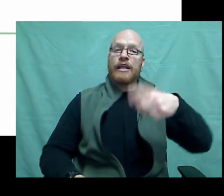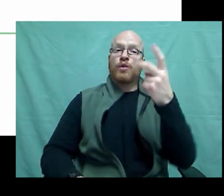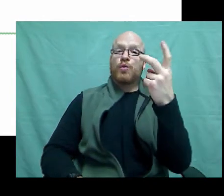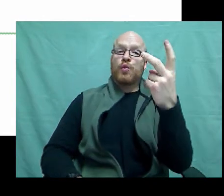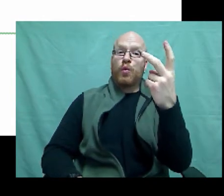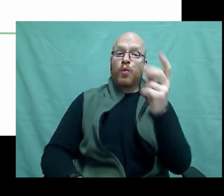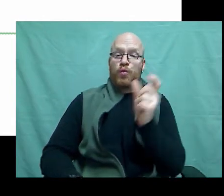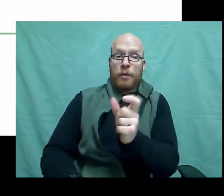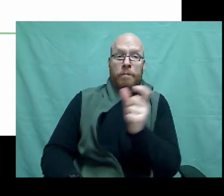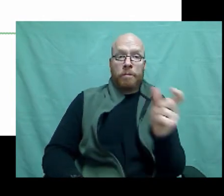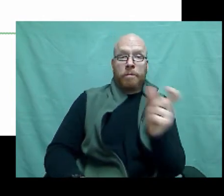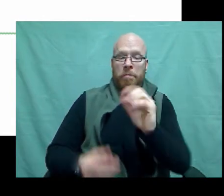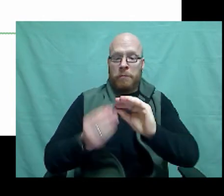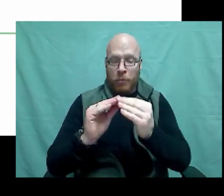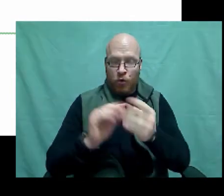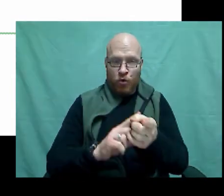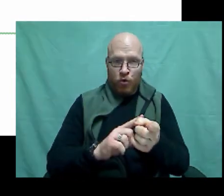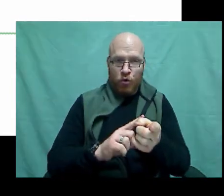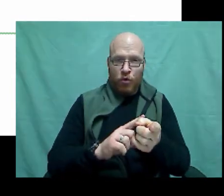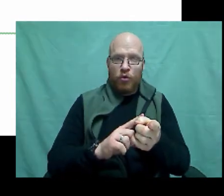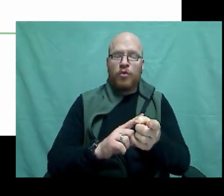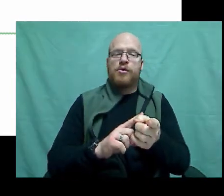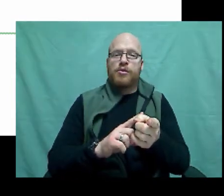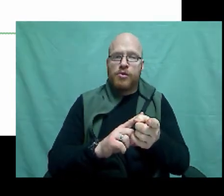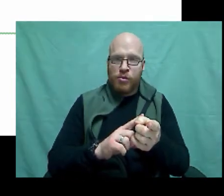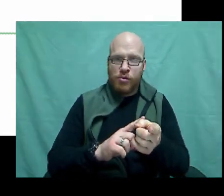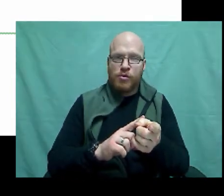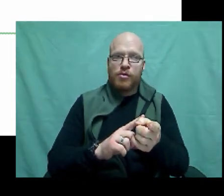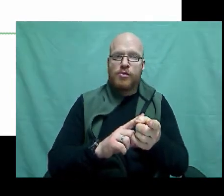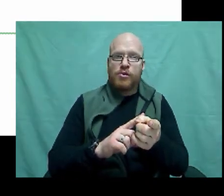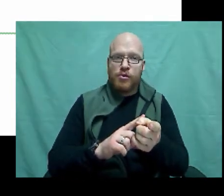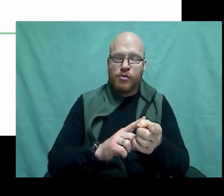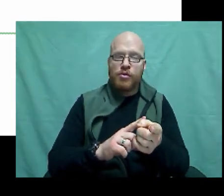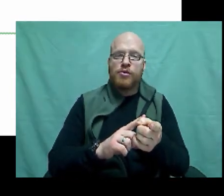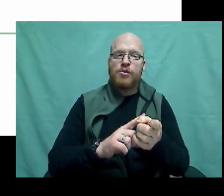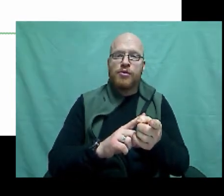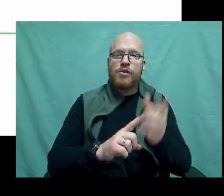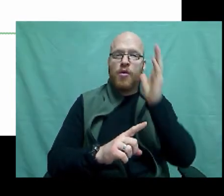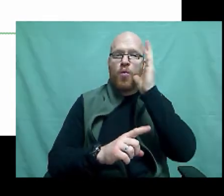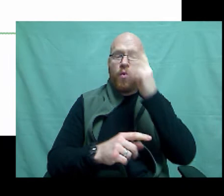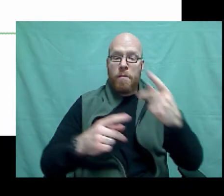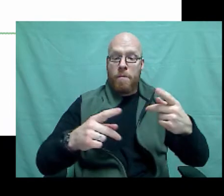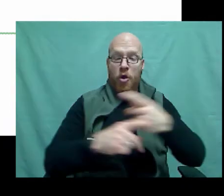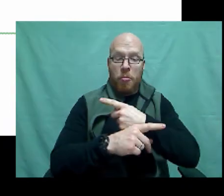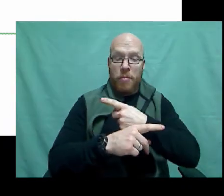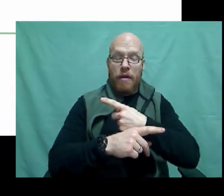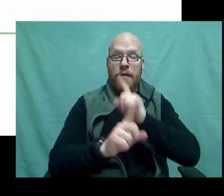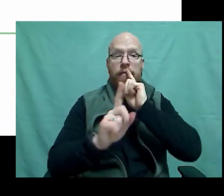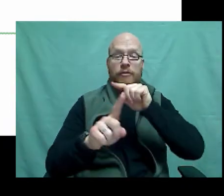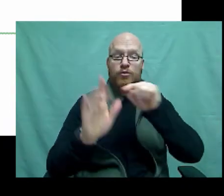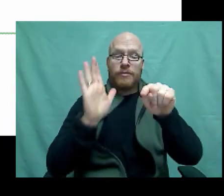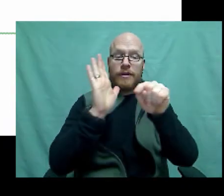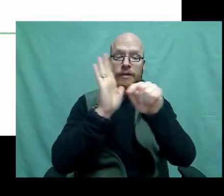Now I need two numbers that when multiplied equal negative 60.